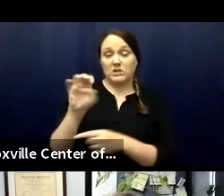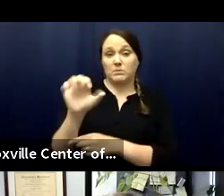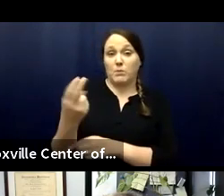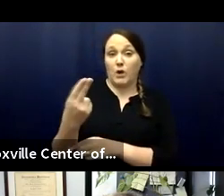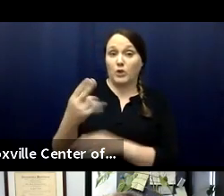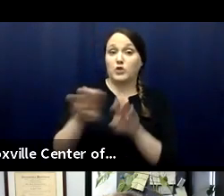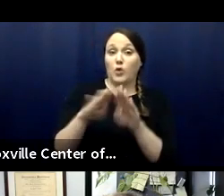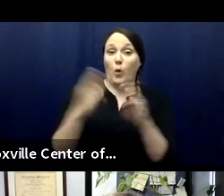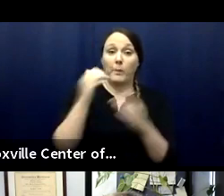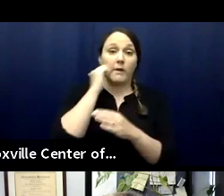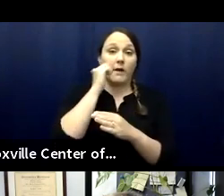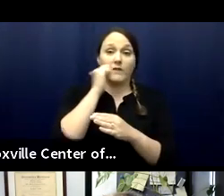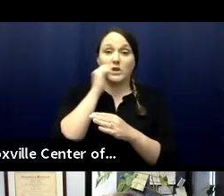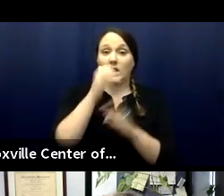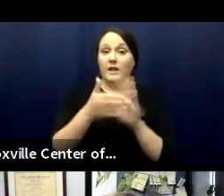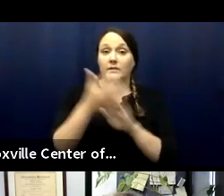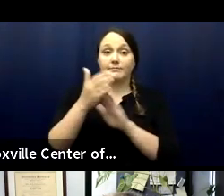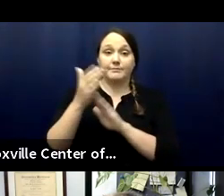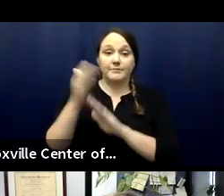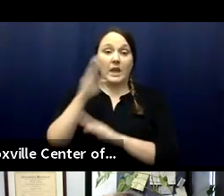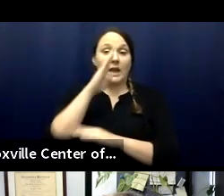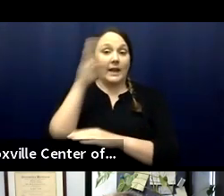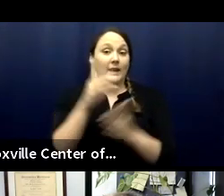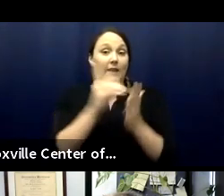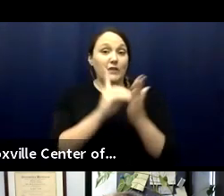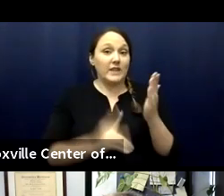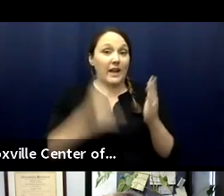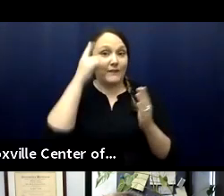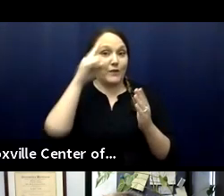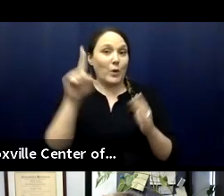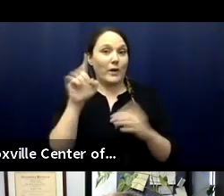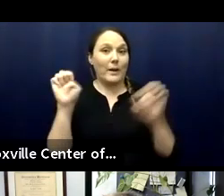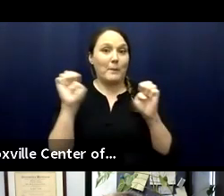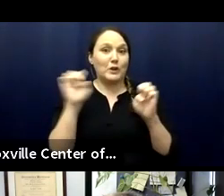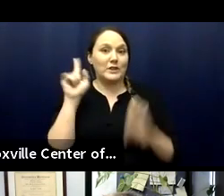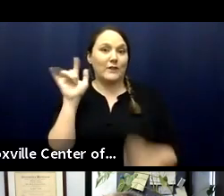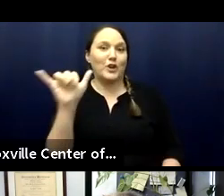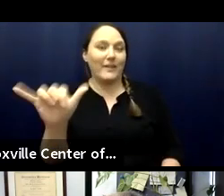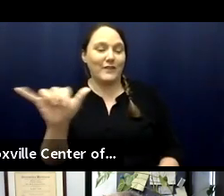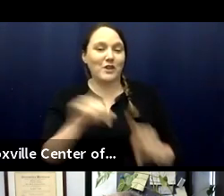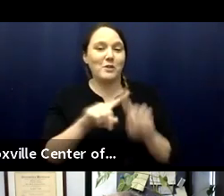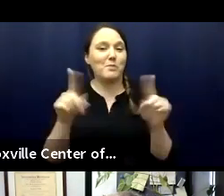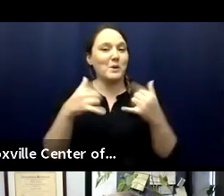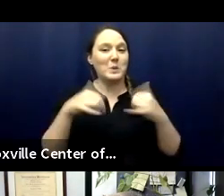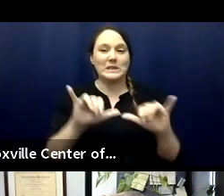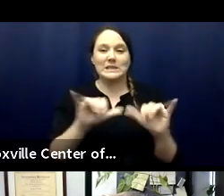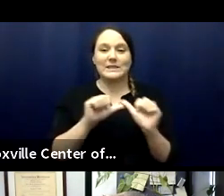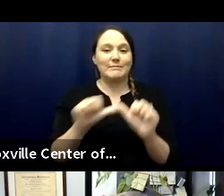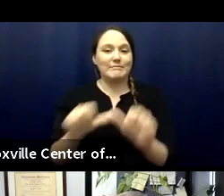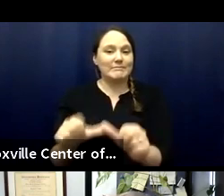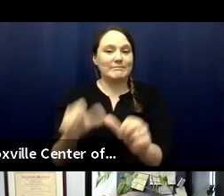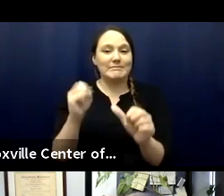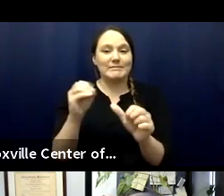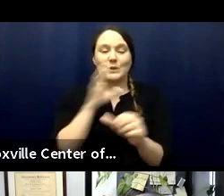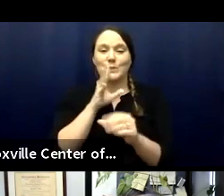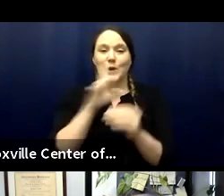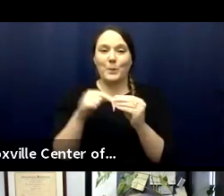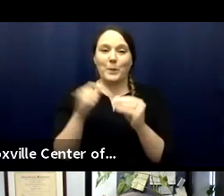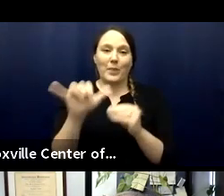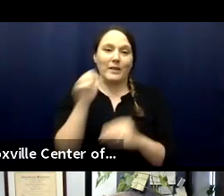day. It was never designed for an emergency that lasts forever. We're still into it. So we keep talking about that every day.